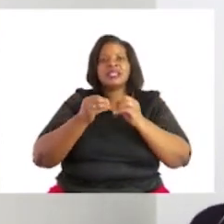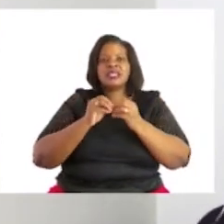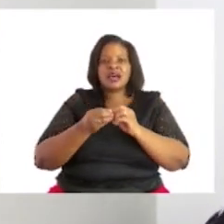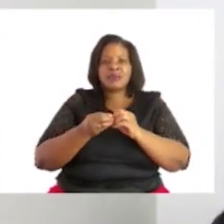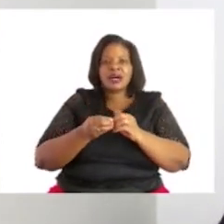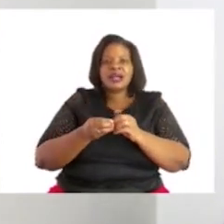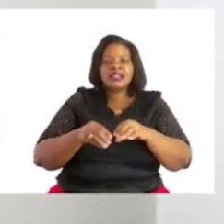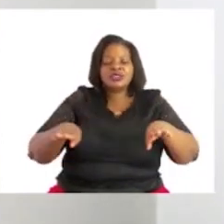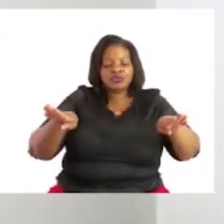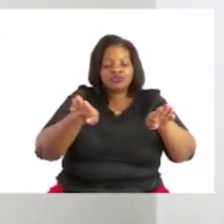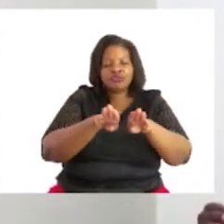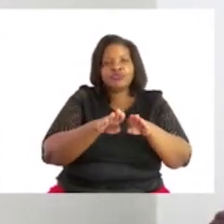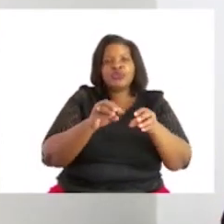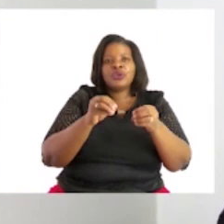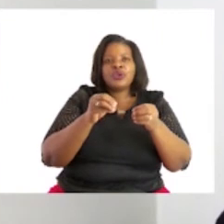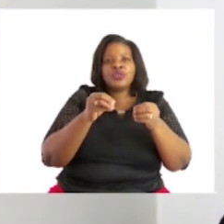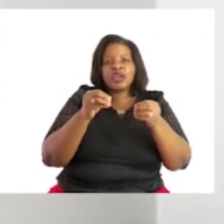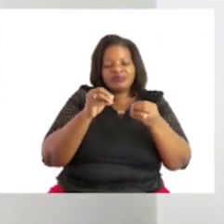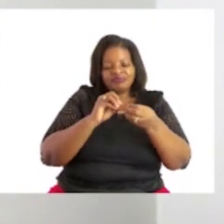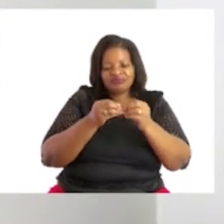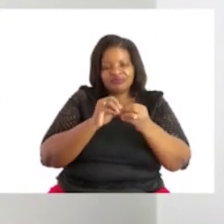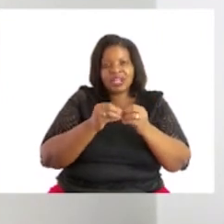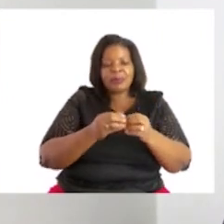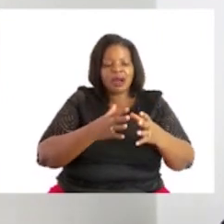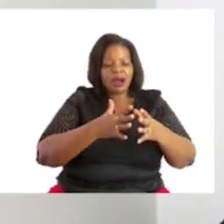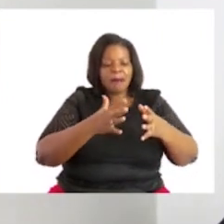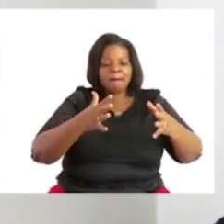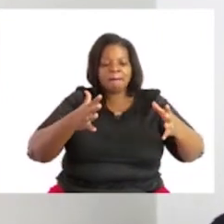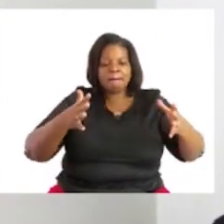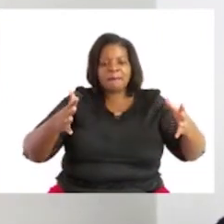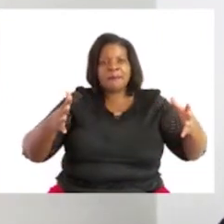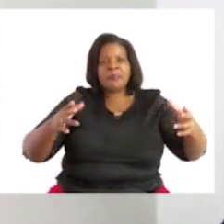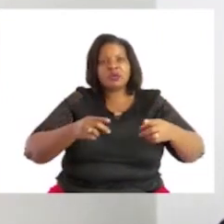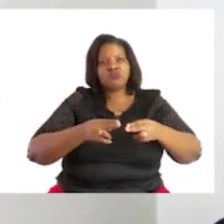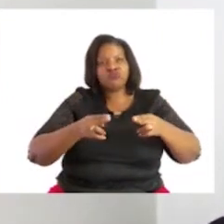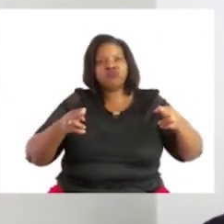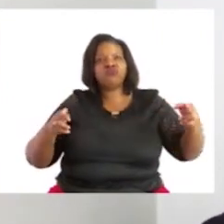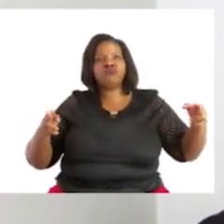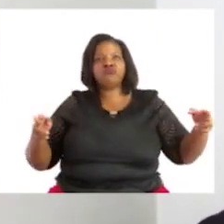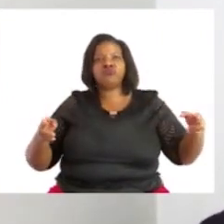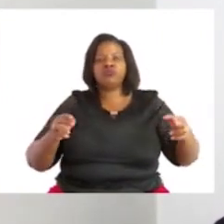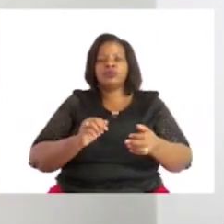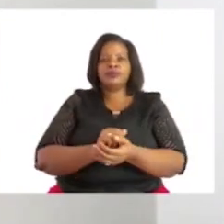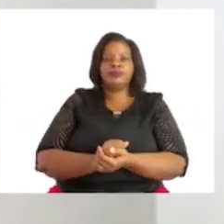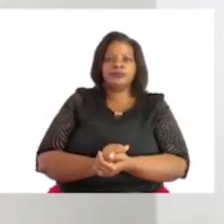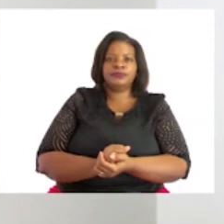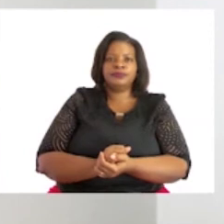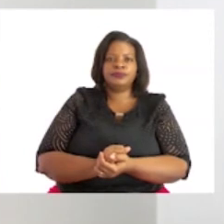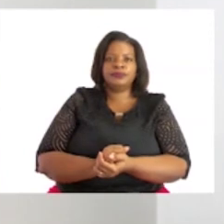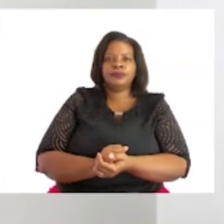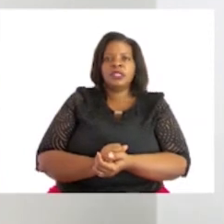this number as huge, as large as it is, separated with addition